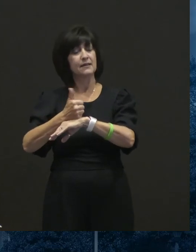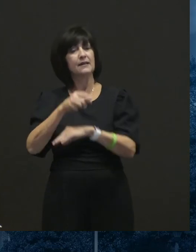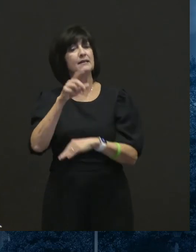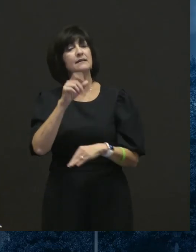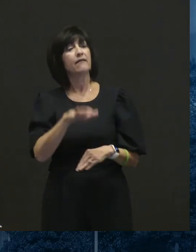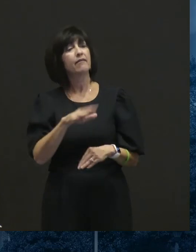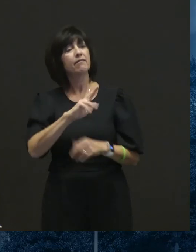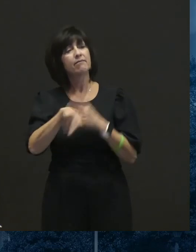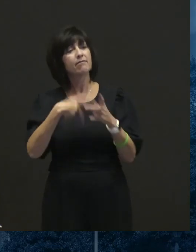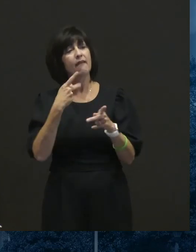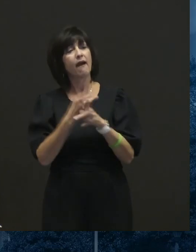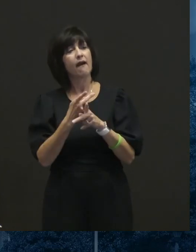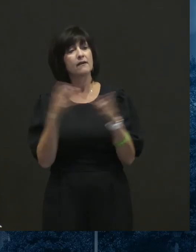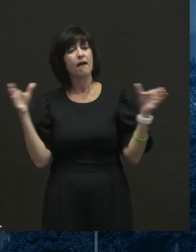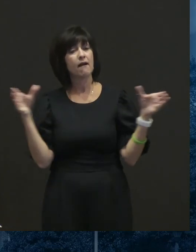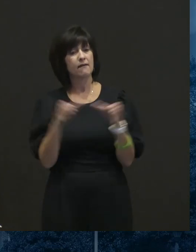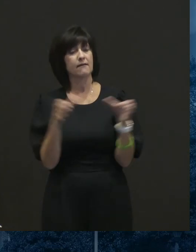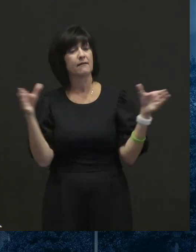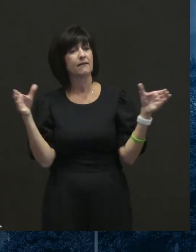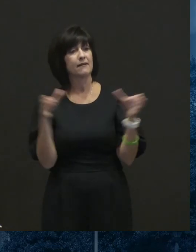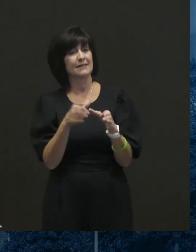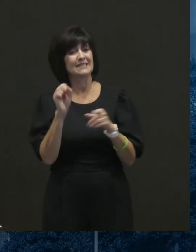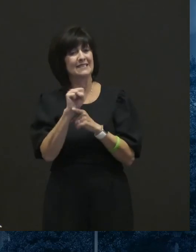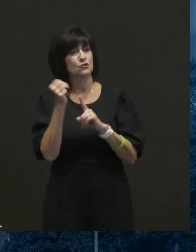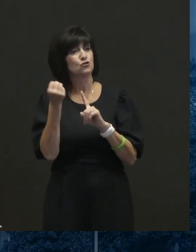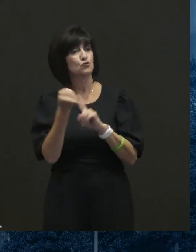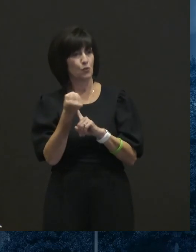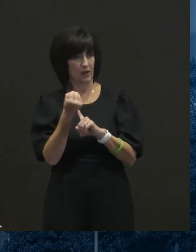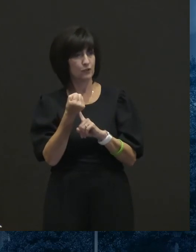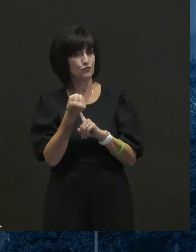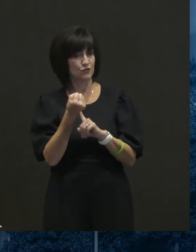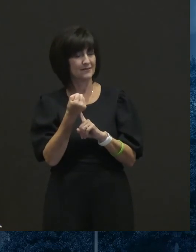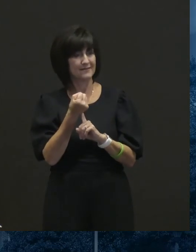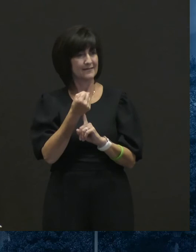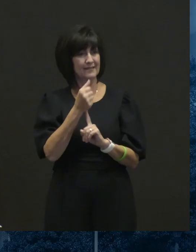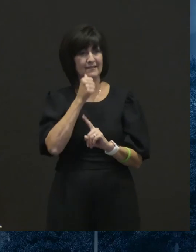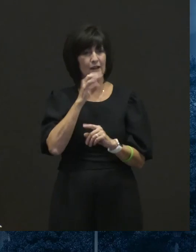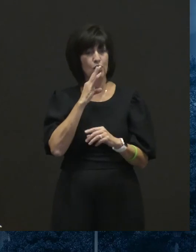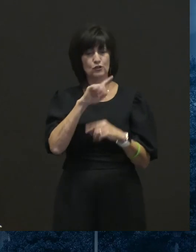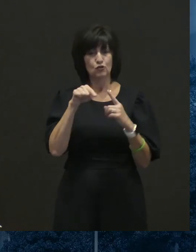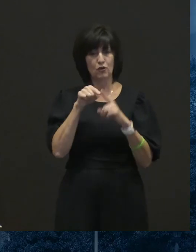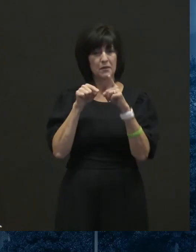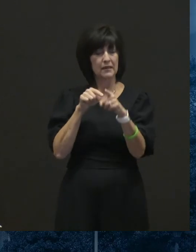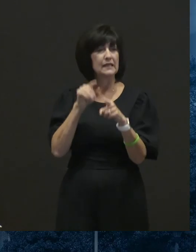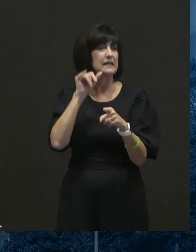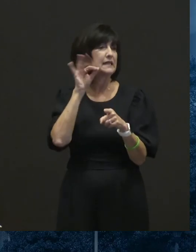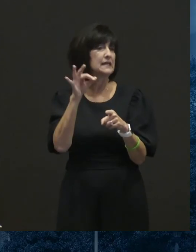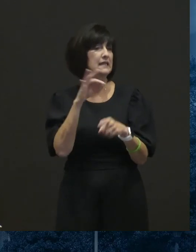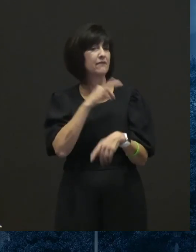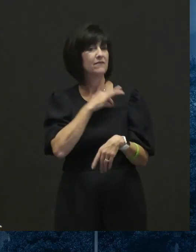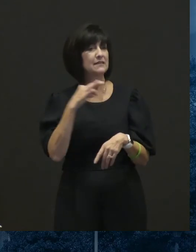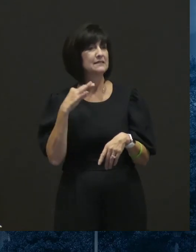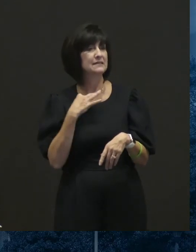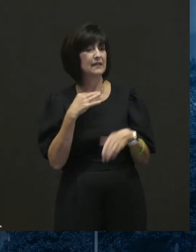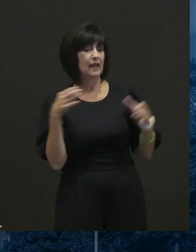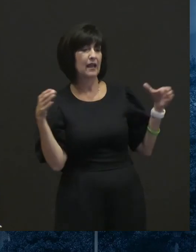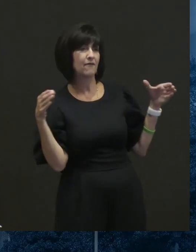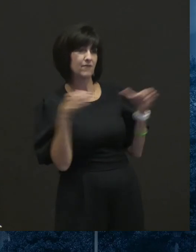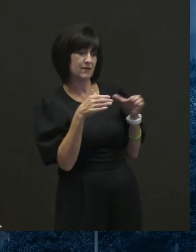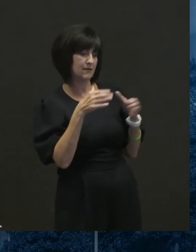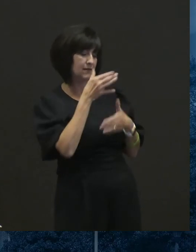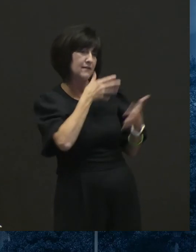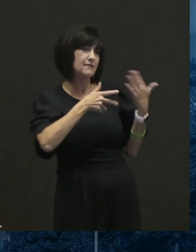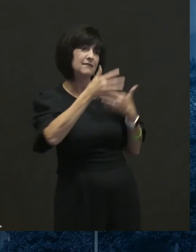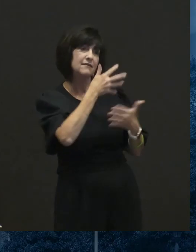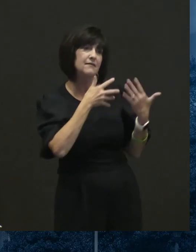unstructured situations outside of the schoolroom, whether it's staff interacting similarly with staff